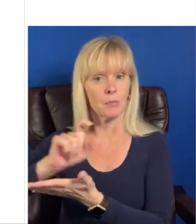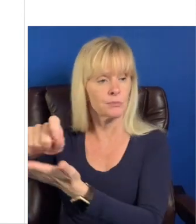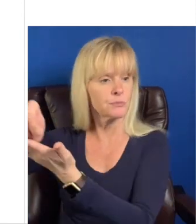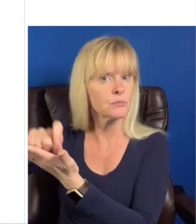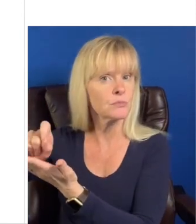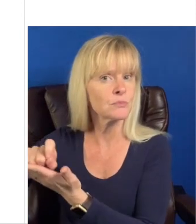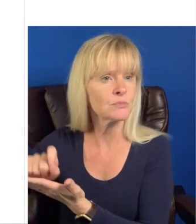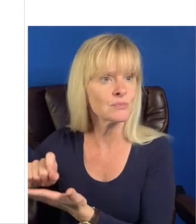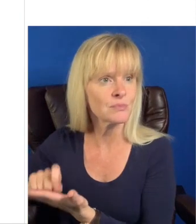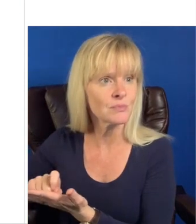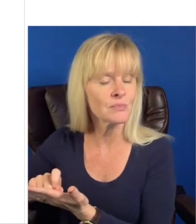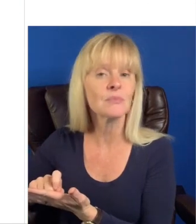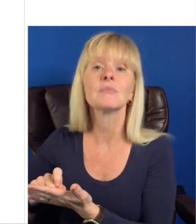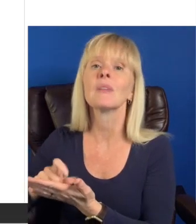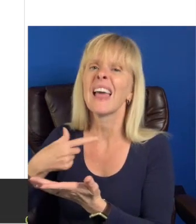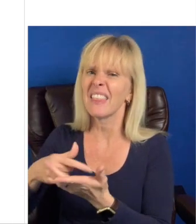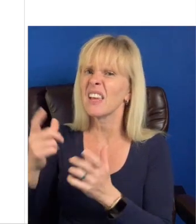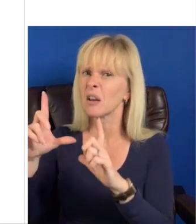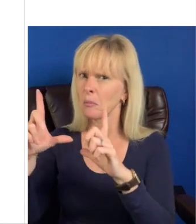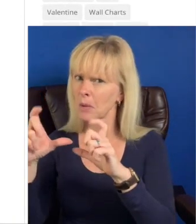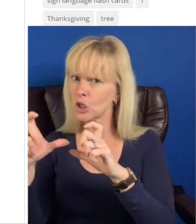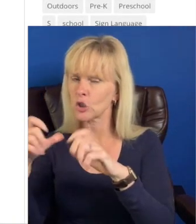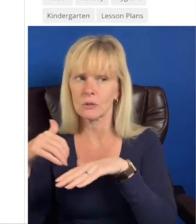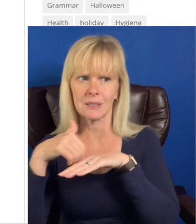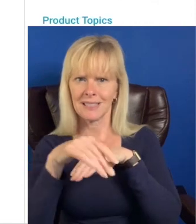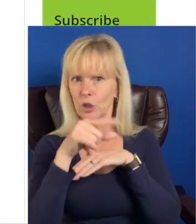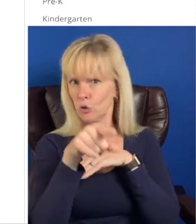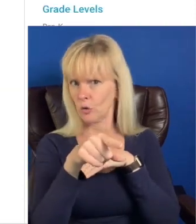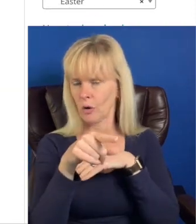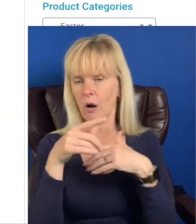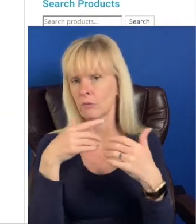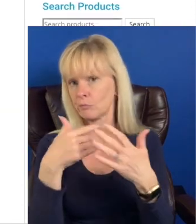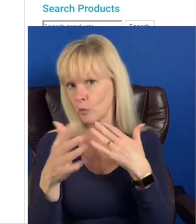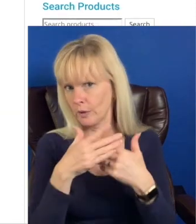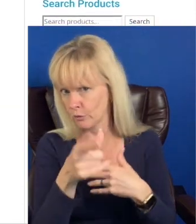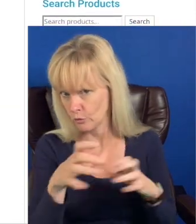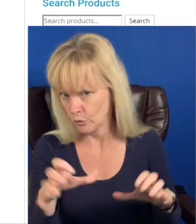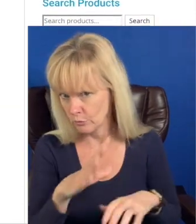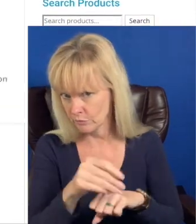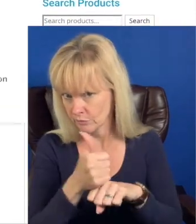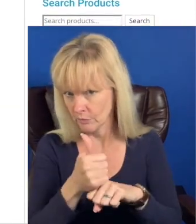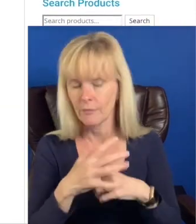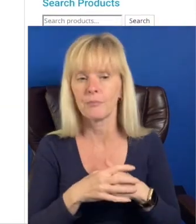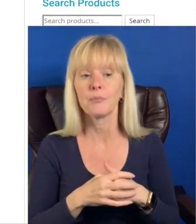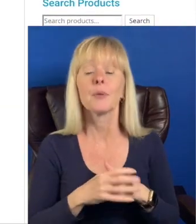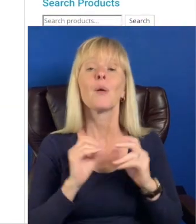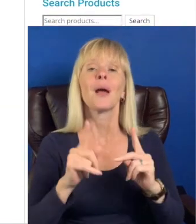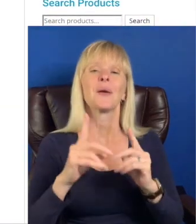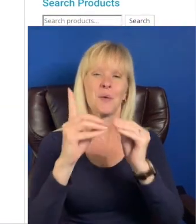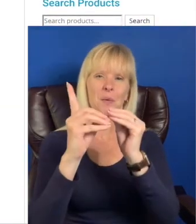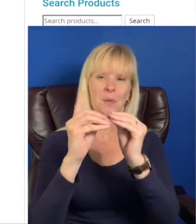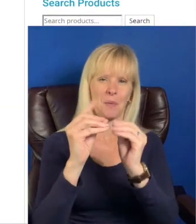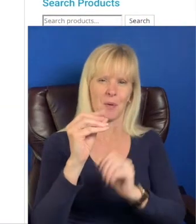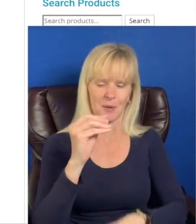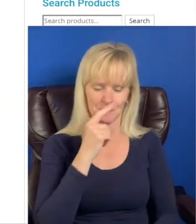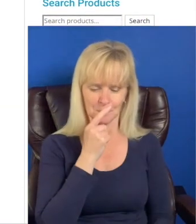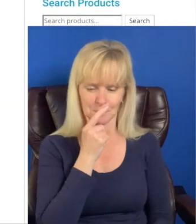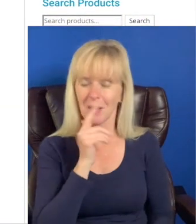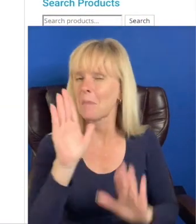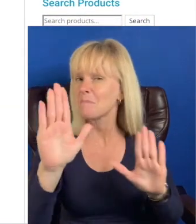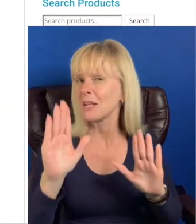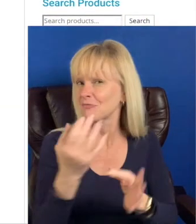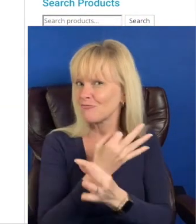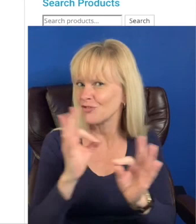on a piece of paper and perhaps do a screenshot and send that back to you, or however you might have things set up. Okay, one more amazing